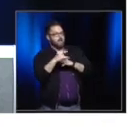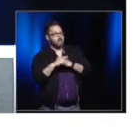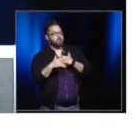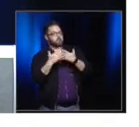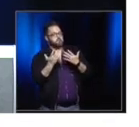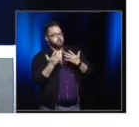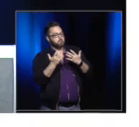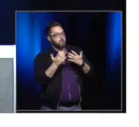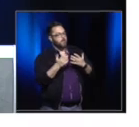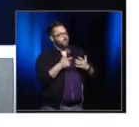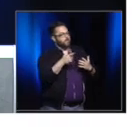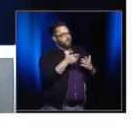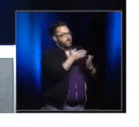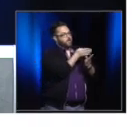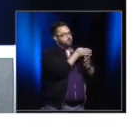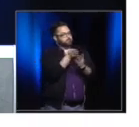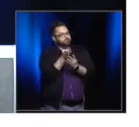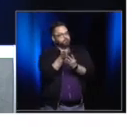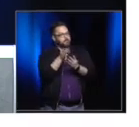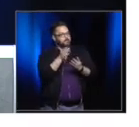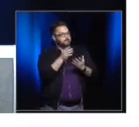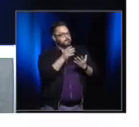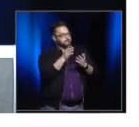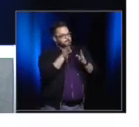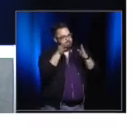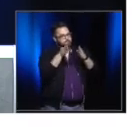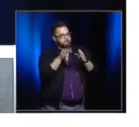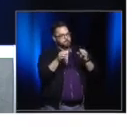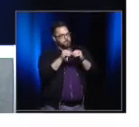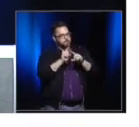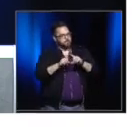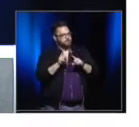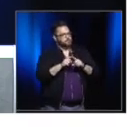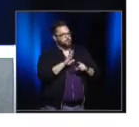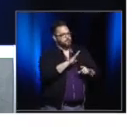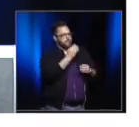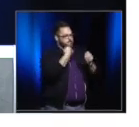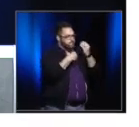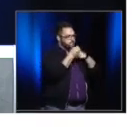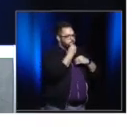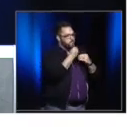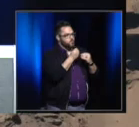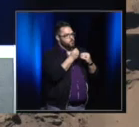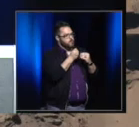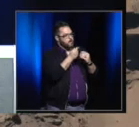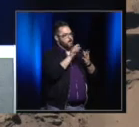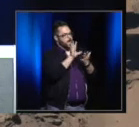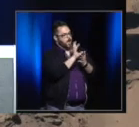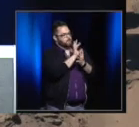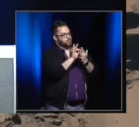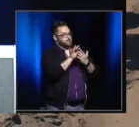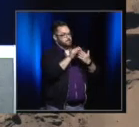primary prey moving out of their core habitat, so having a flexible diet is pretty important.